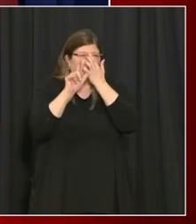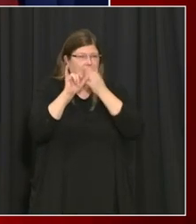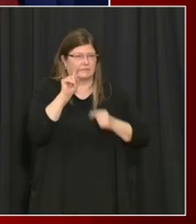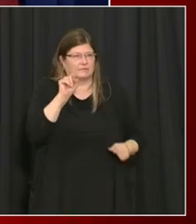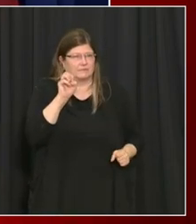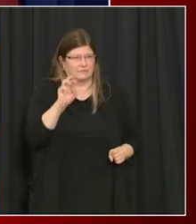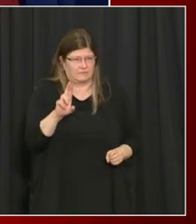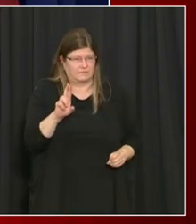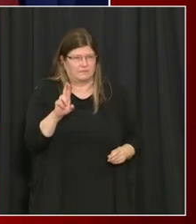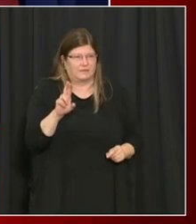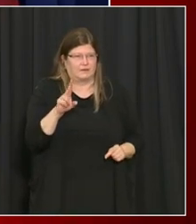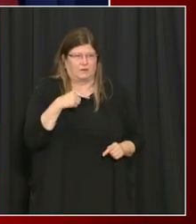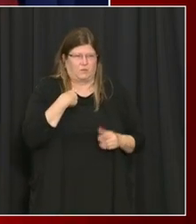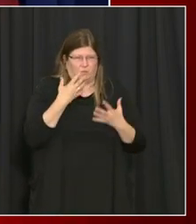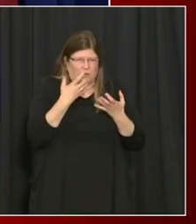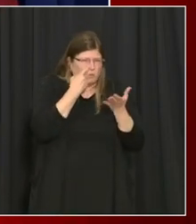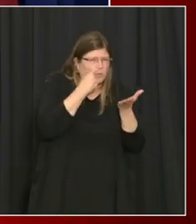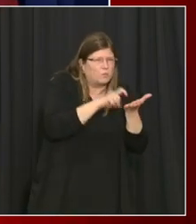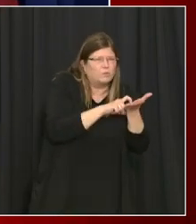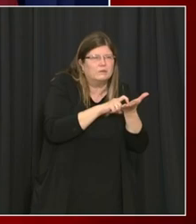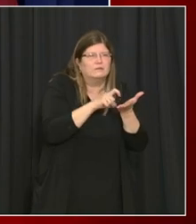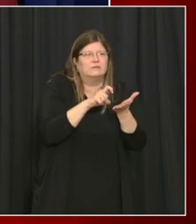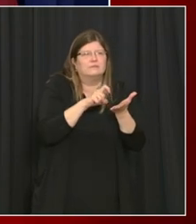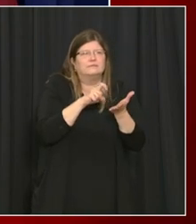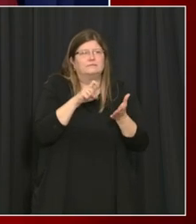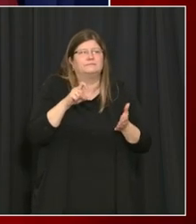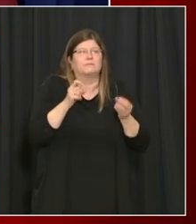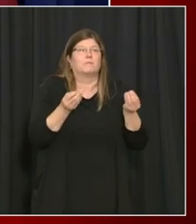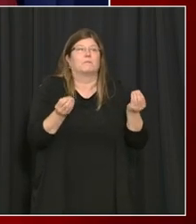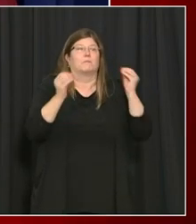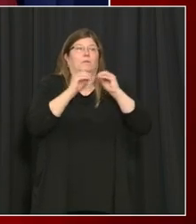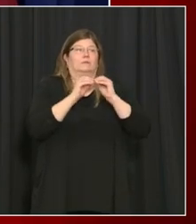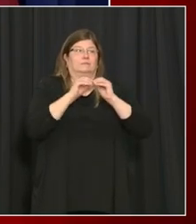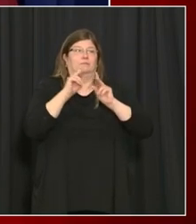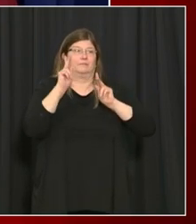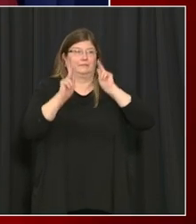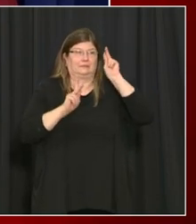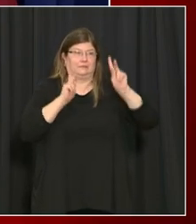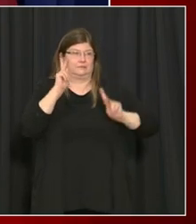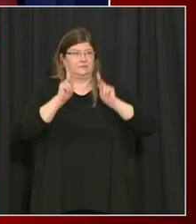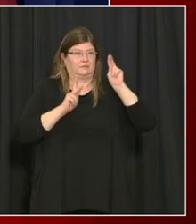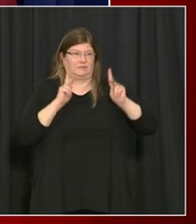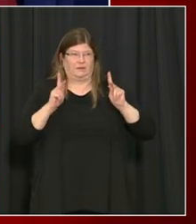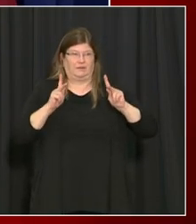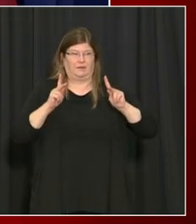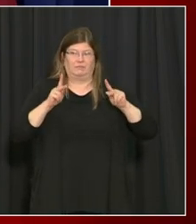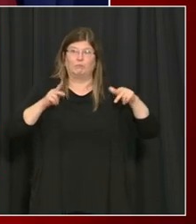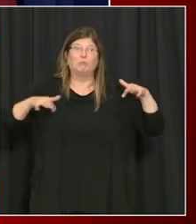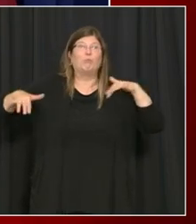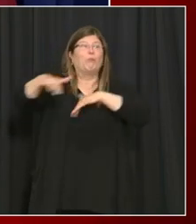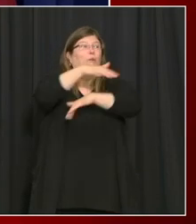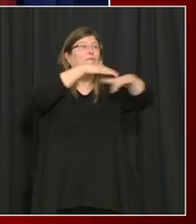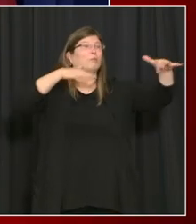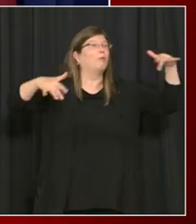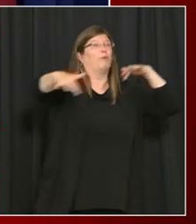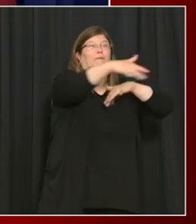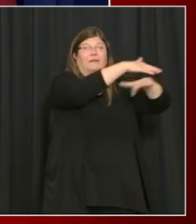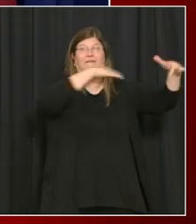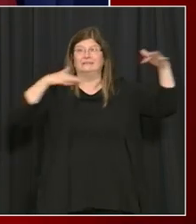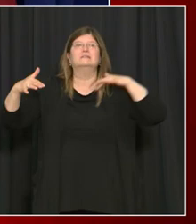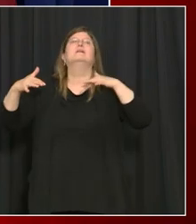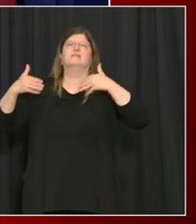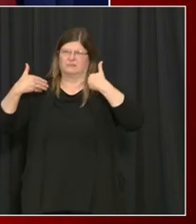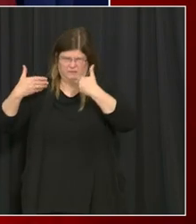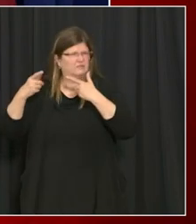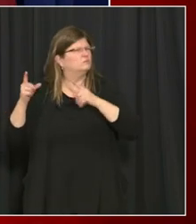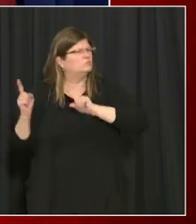we recognize that more people are going to be moving around and should get tested. So we will have, as